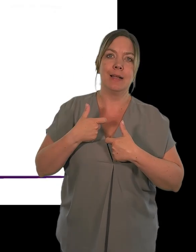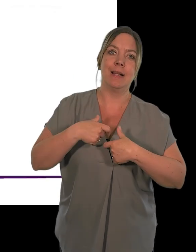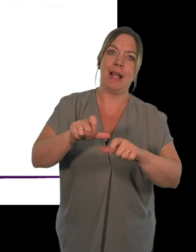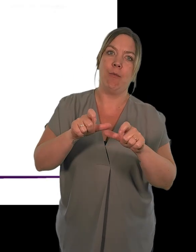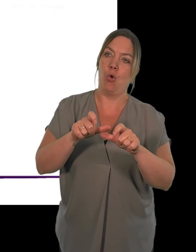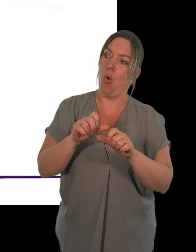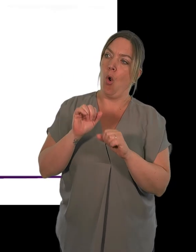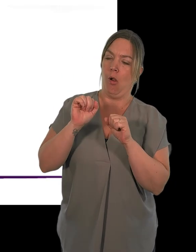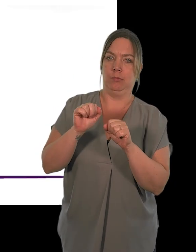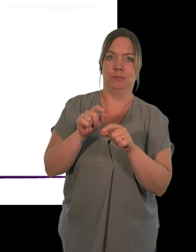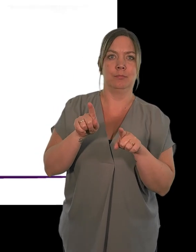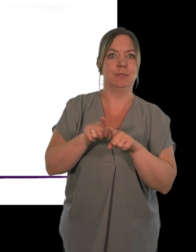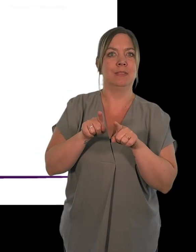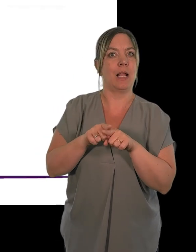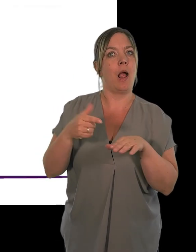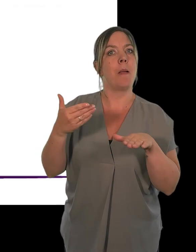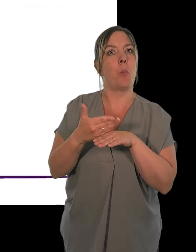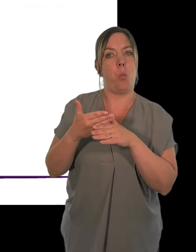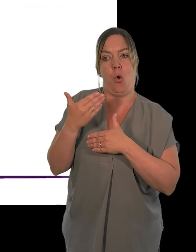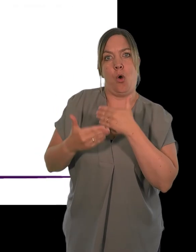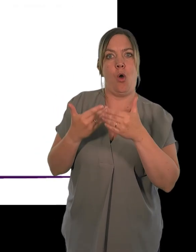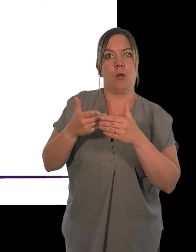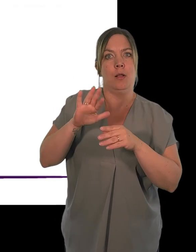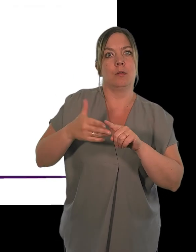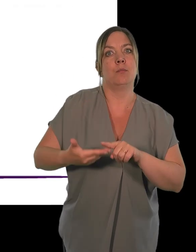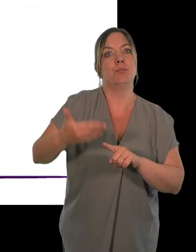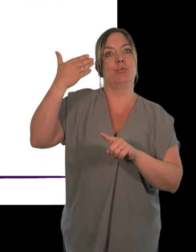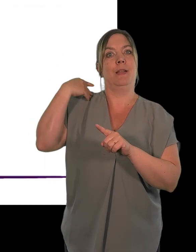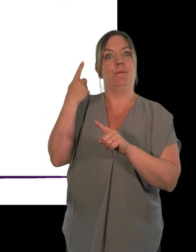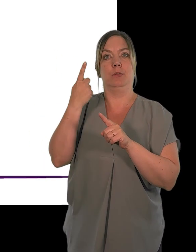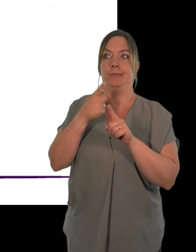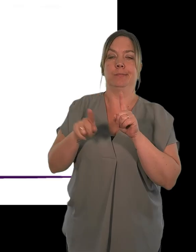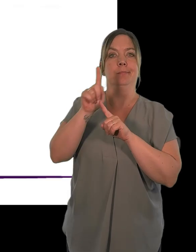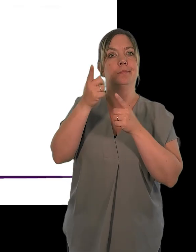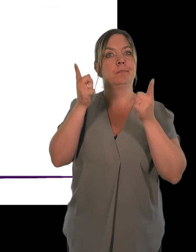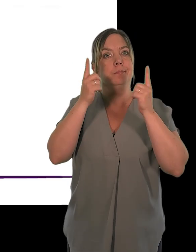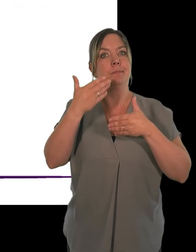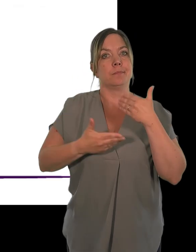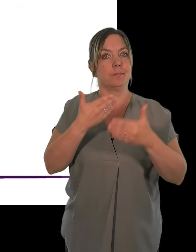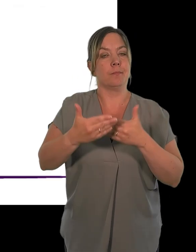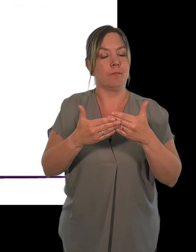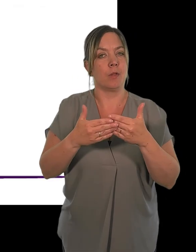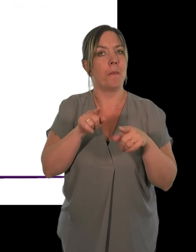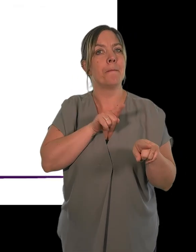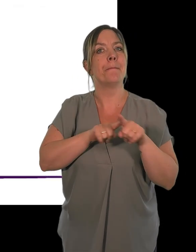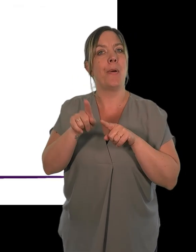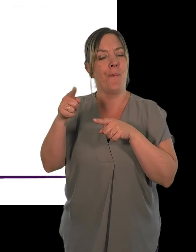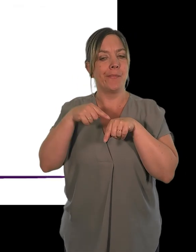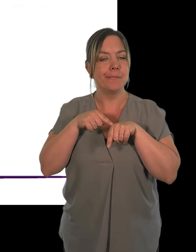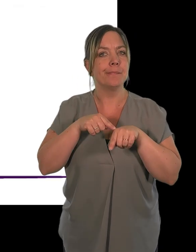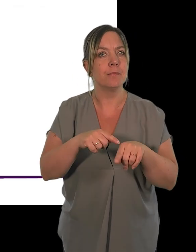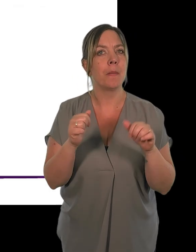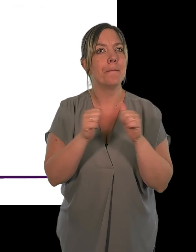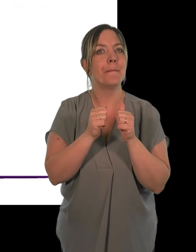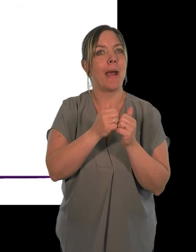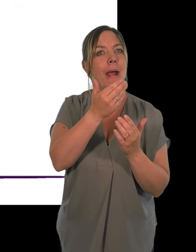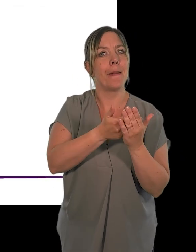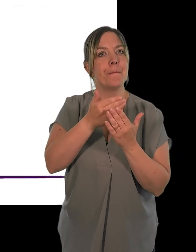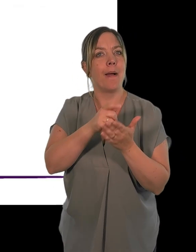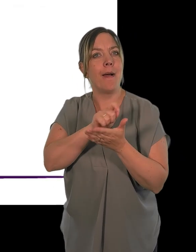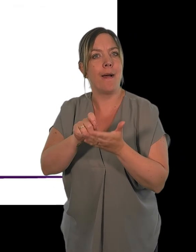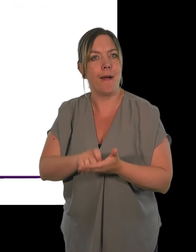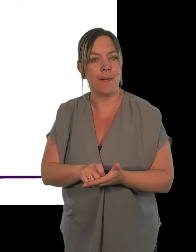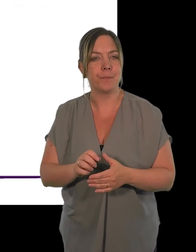practices that her predecessor implemented, many being paper-driven. Sue is aware that if the company doesn't change some of